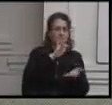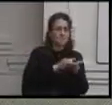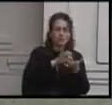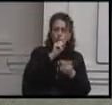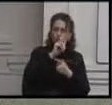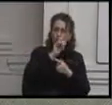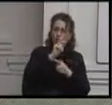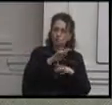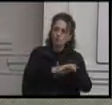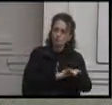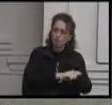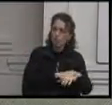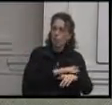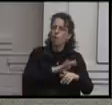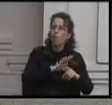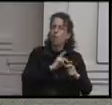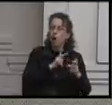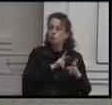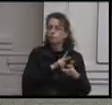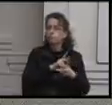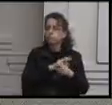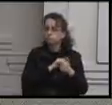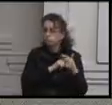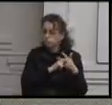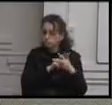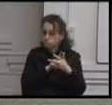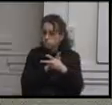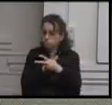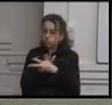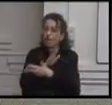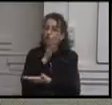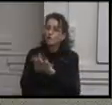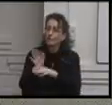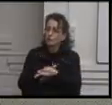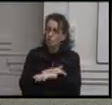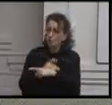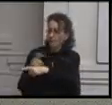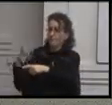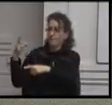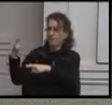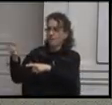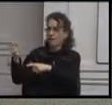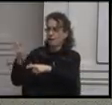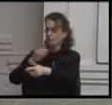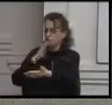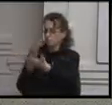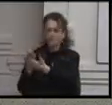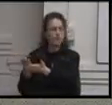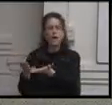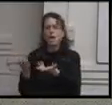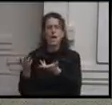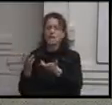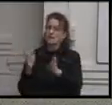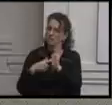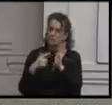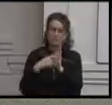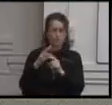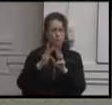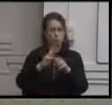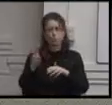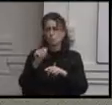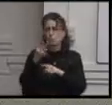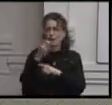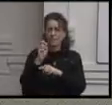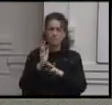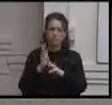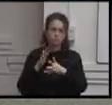currently. Traffic patterns, how the time it takes to get there. I feel like it was a